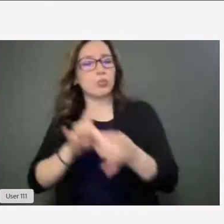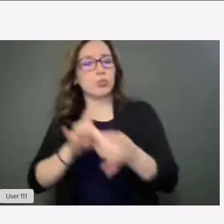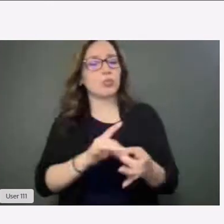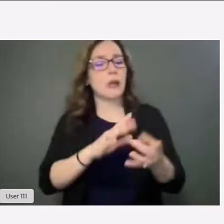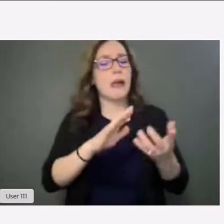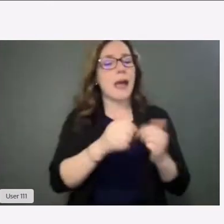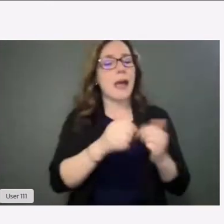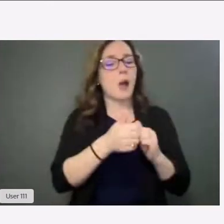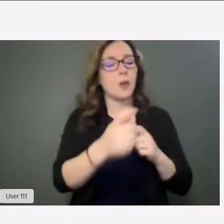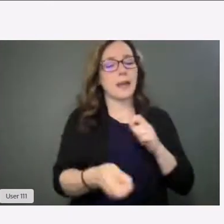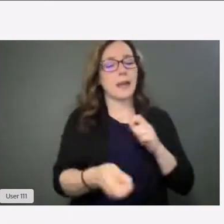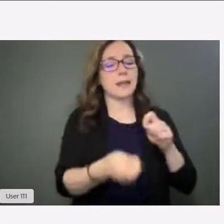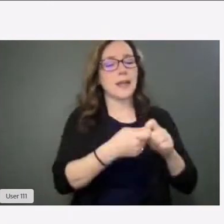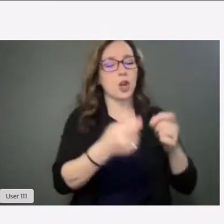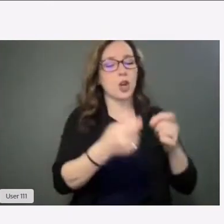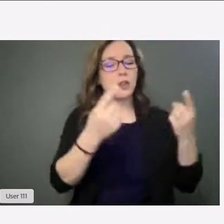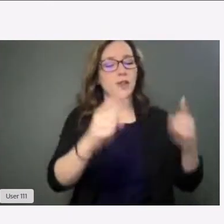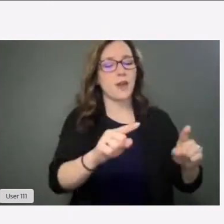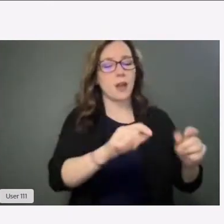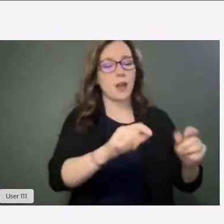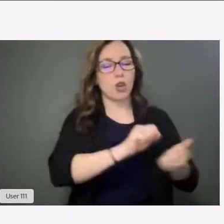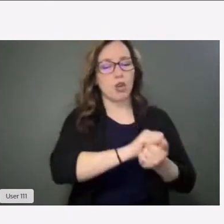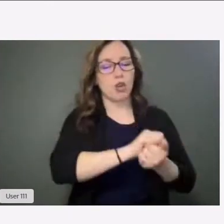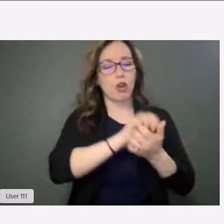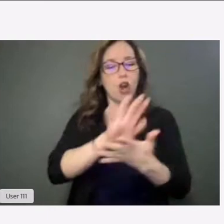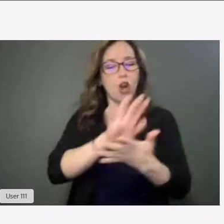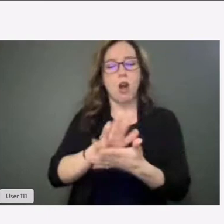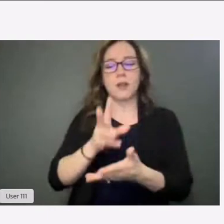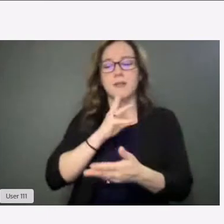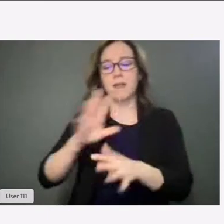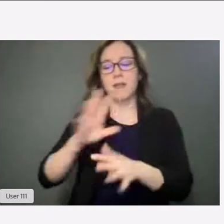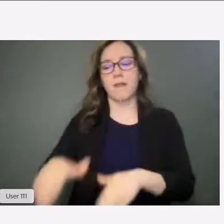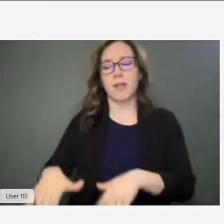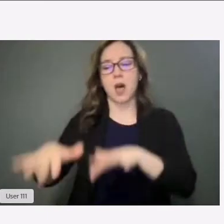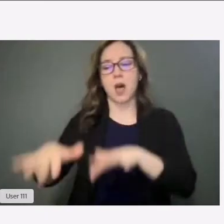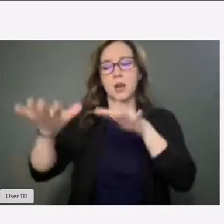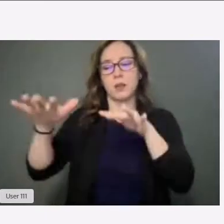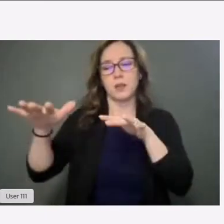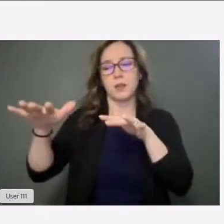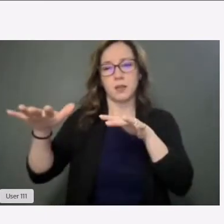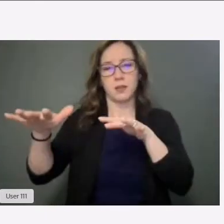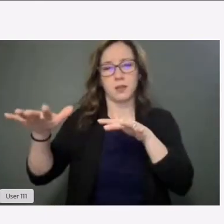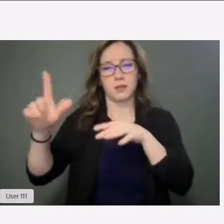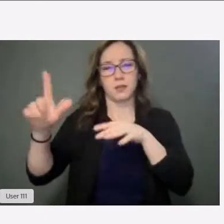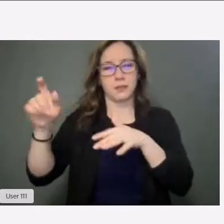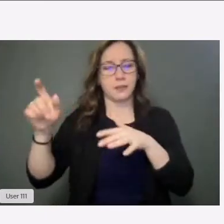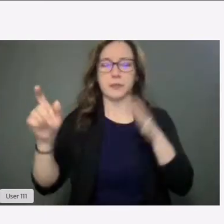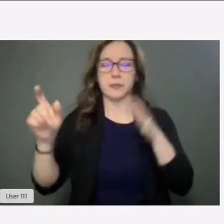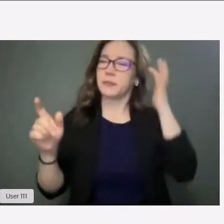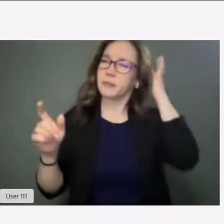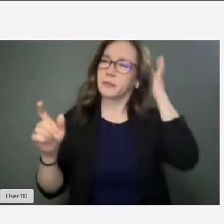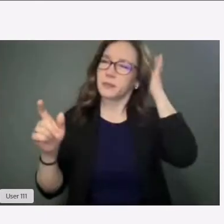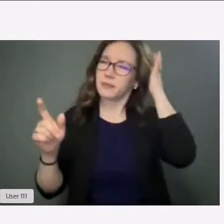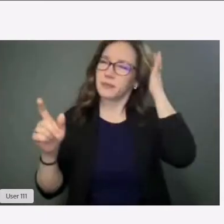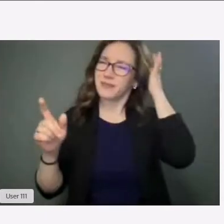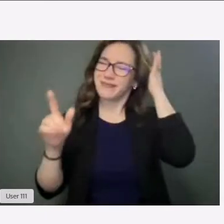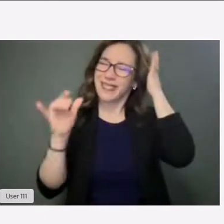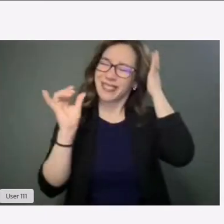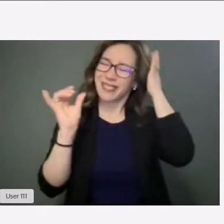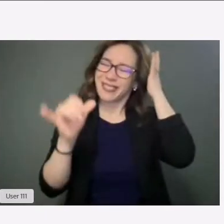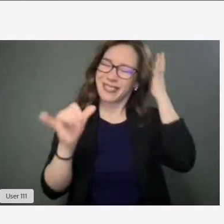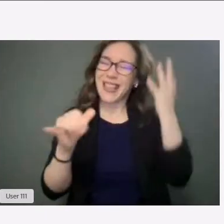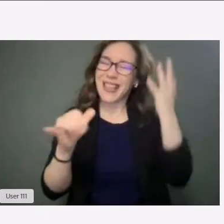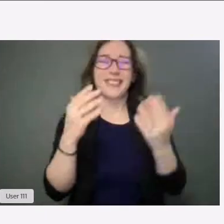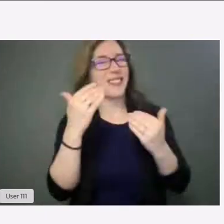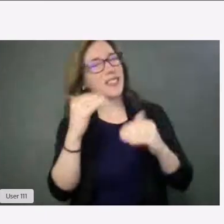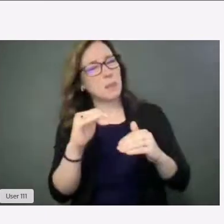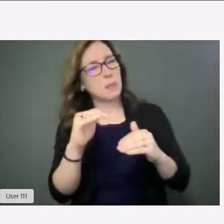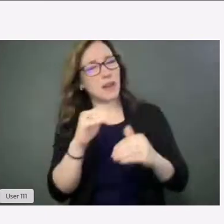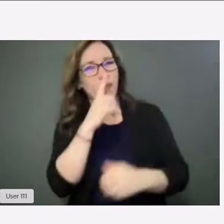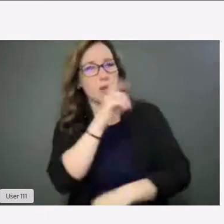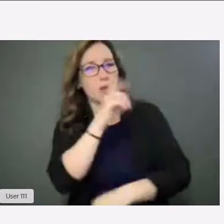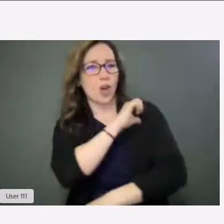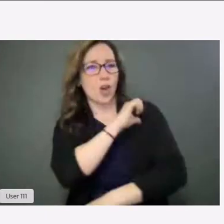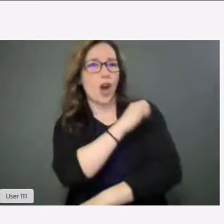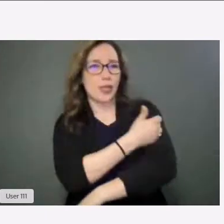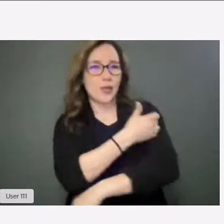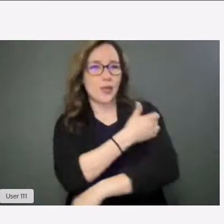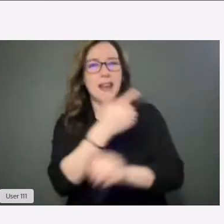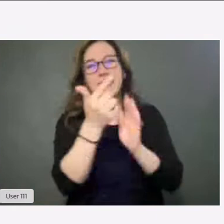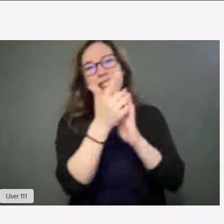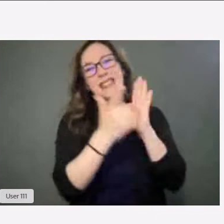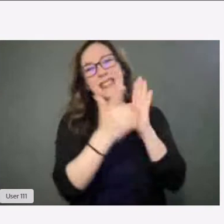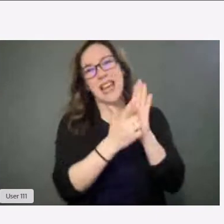terrorist event cause that flood. You know, that's just the limitation of the authorizing statute for the grant